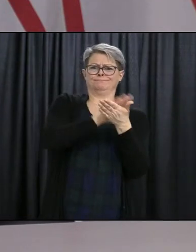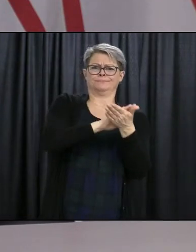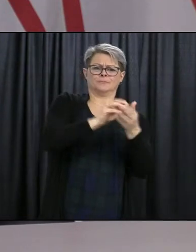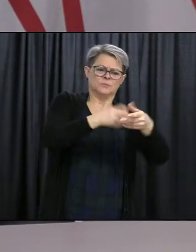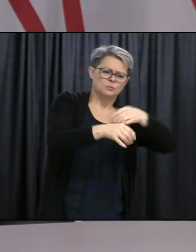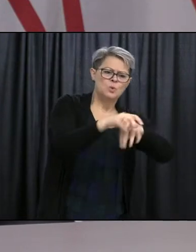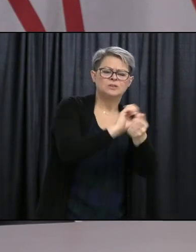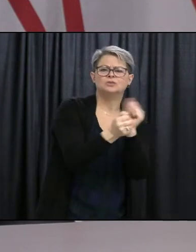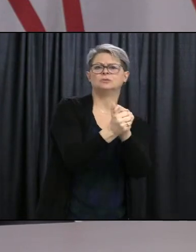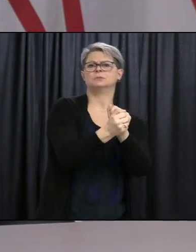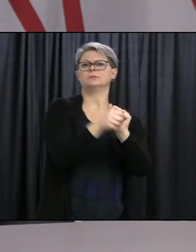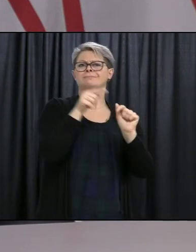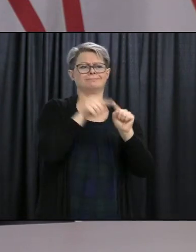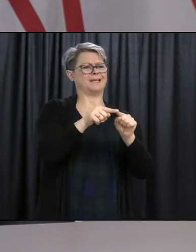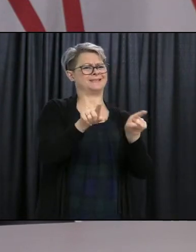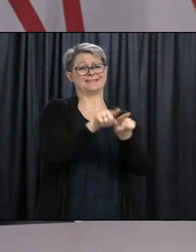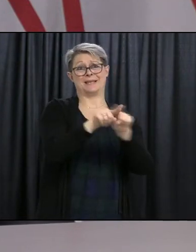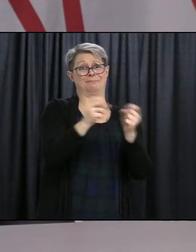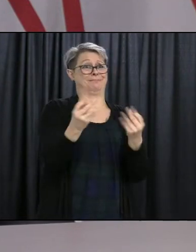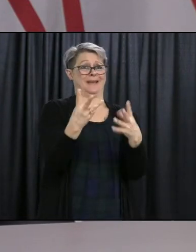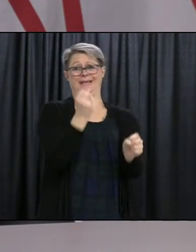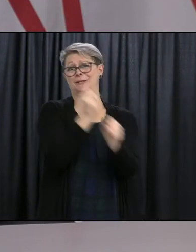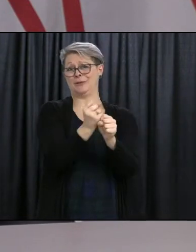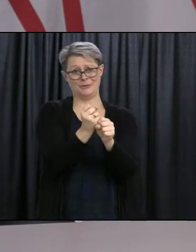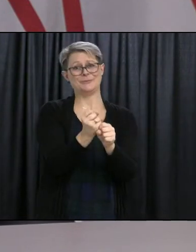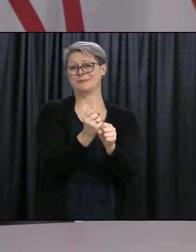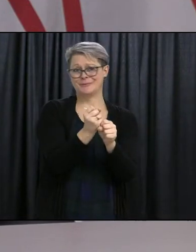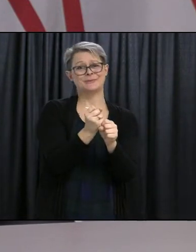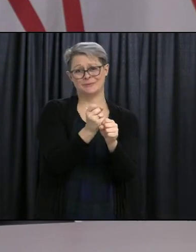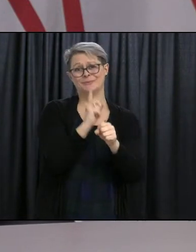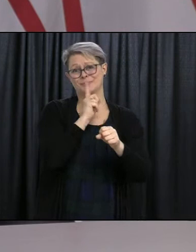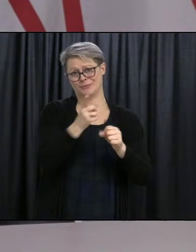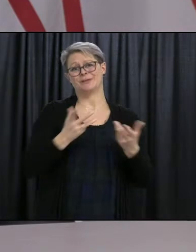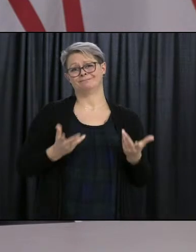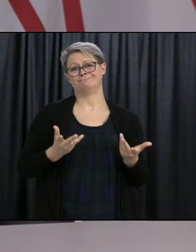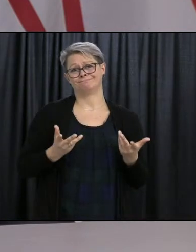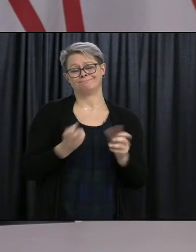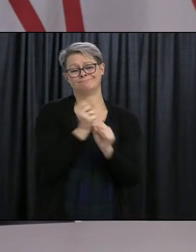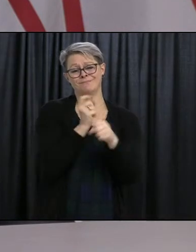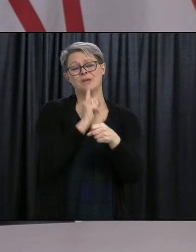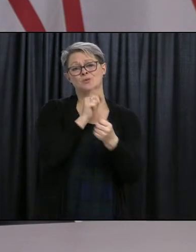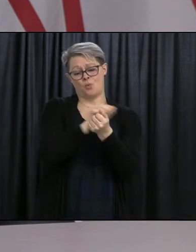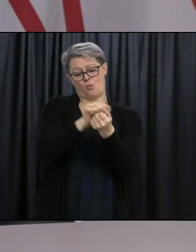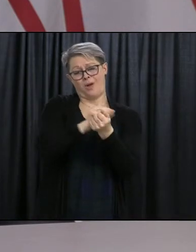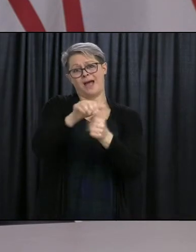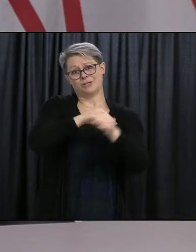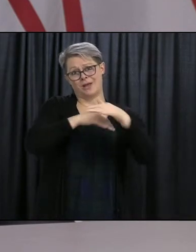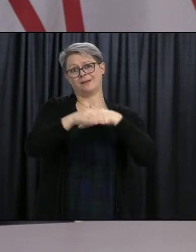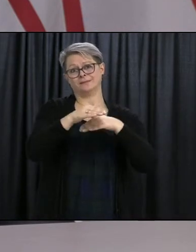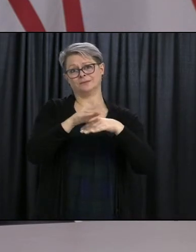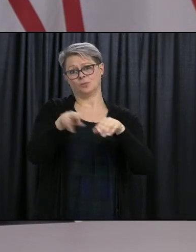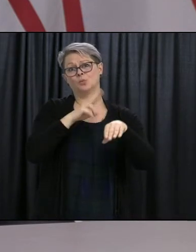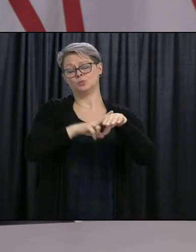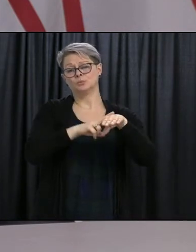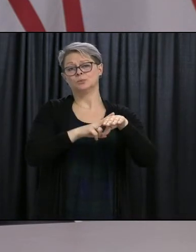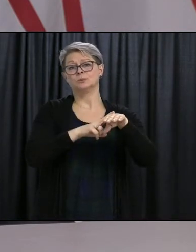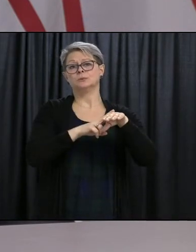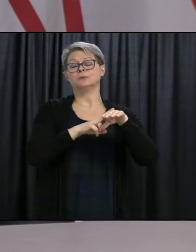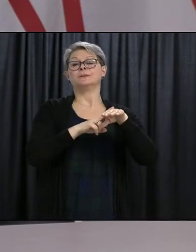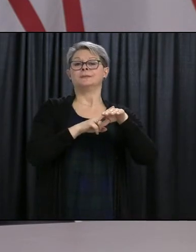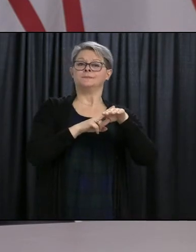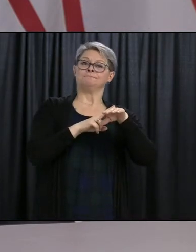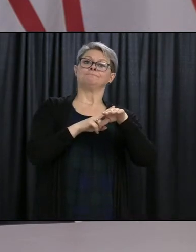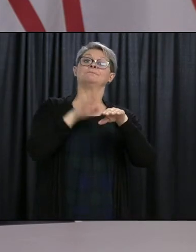probably for many, many, many years. We need to make sure that we're doing that effectively. But